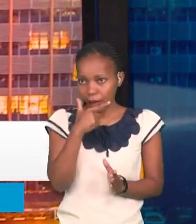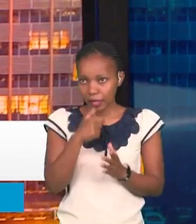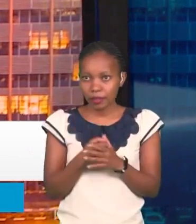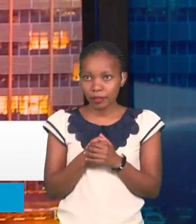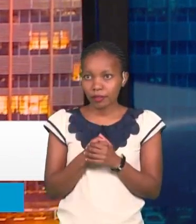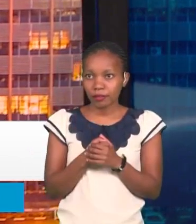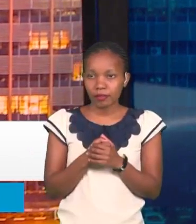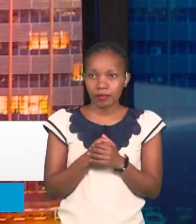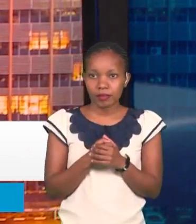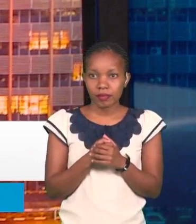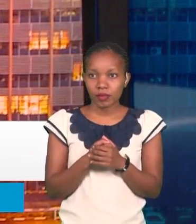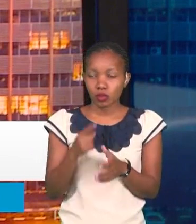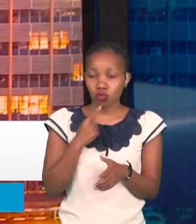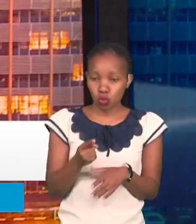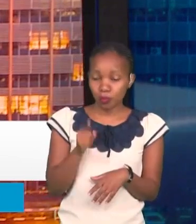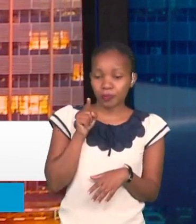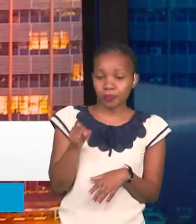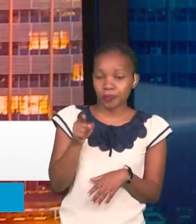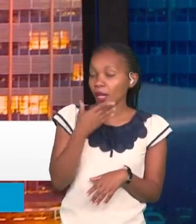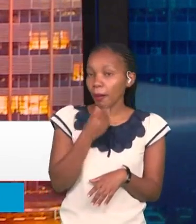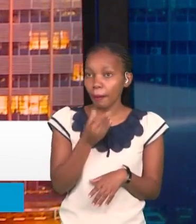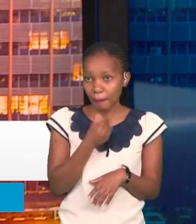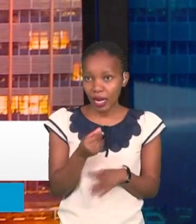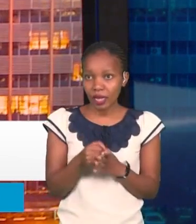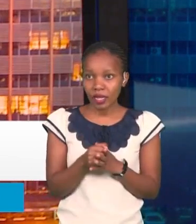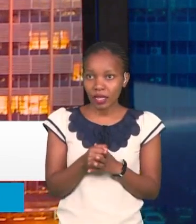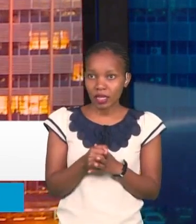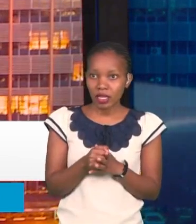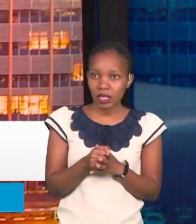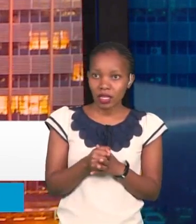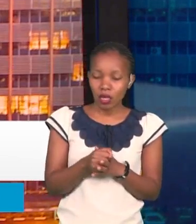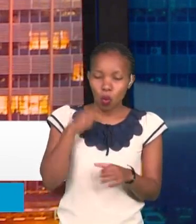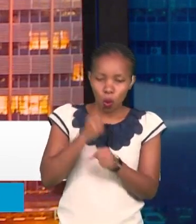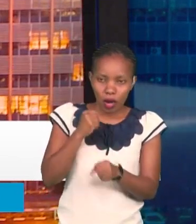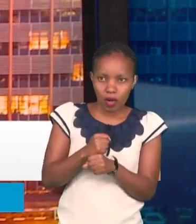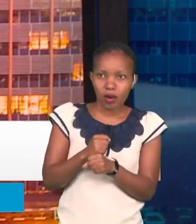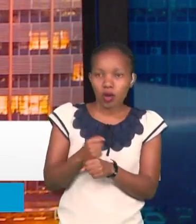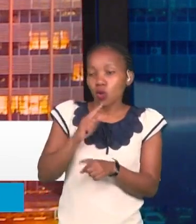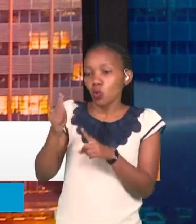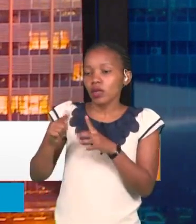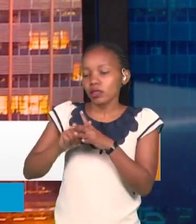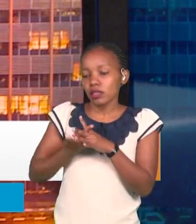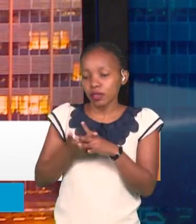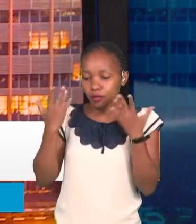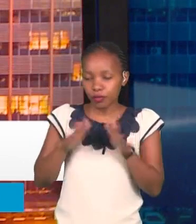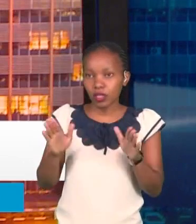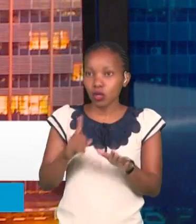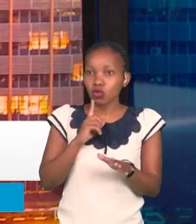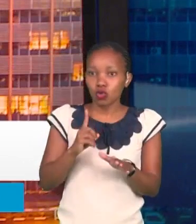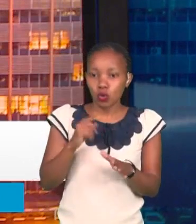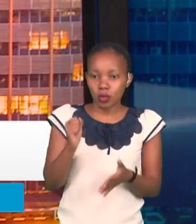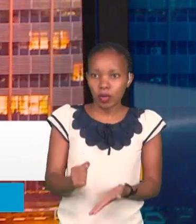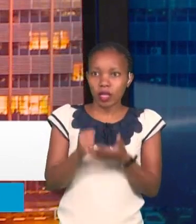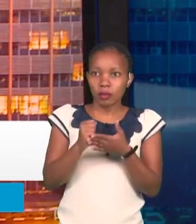the bomb blast happening. Yes. So he has worked with us since our inception. Yeah. So he's been leading the trail